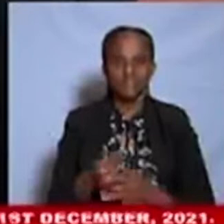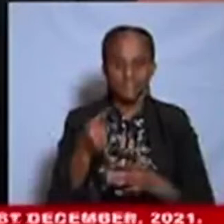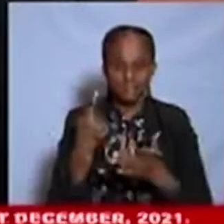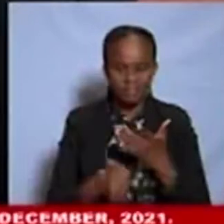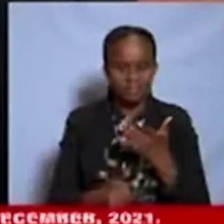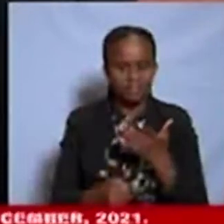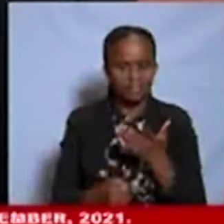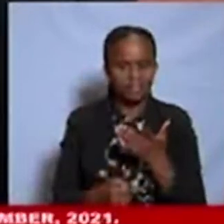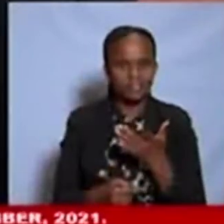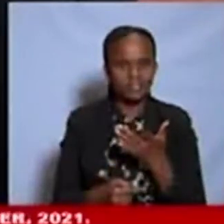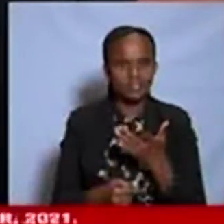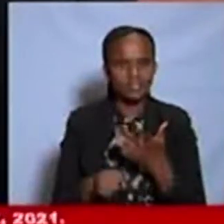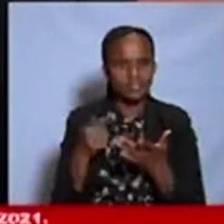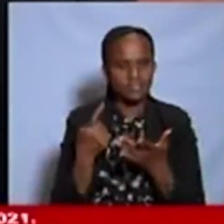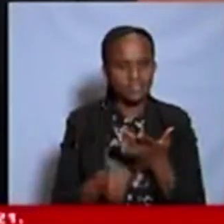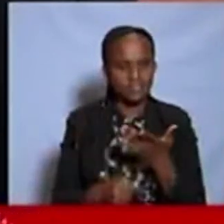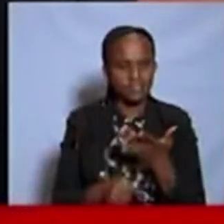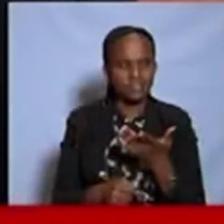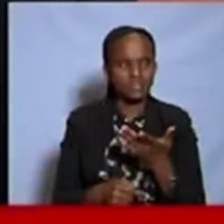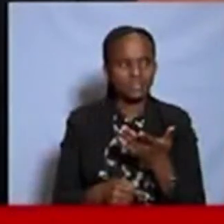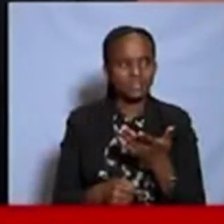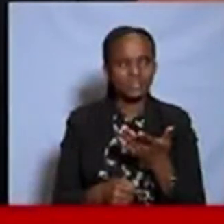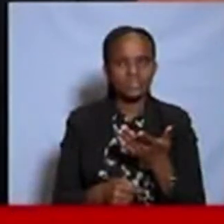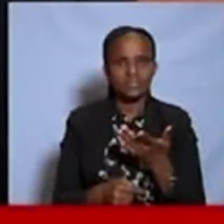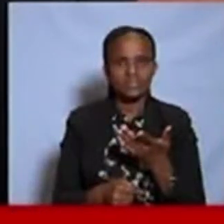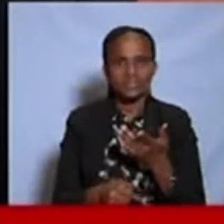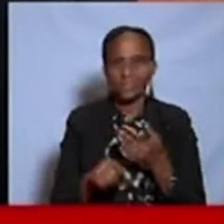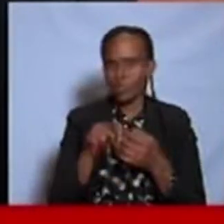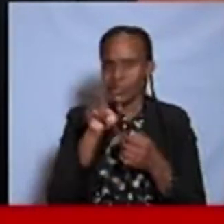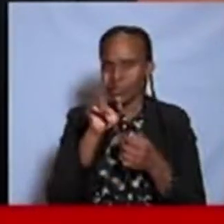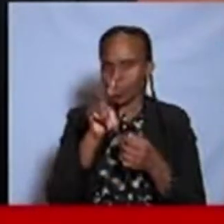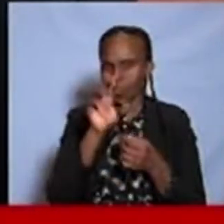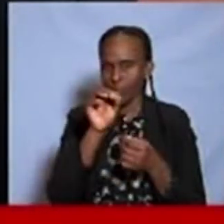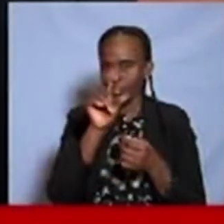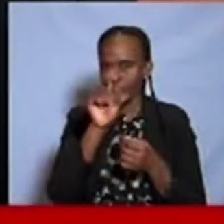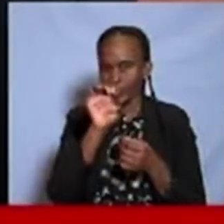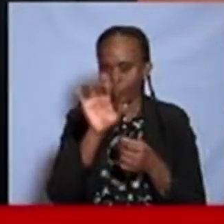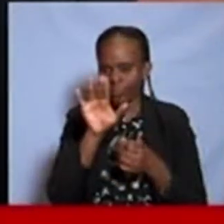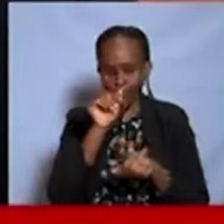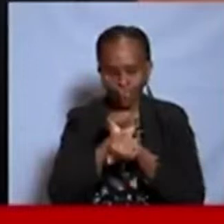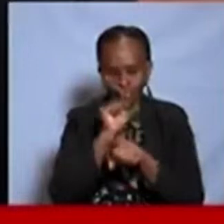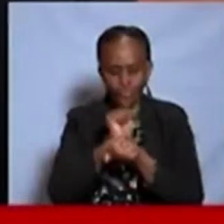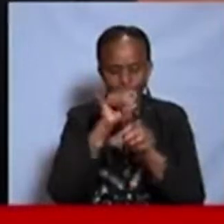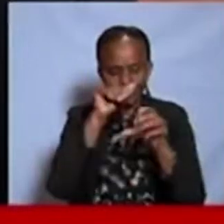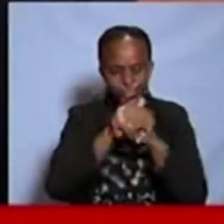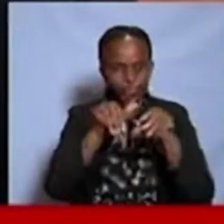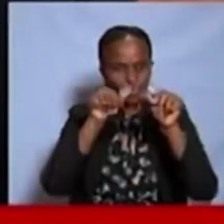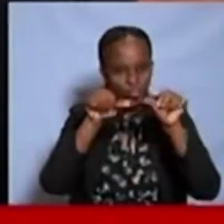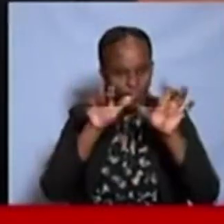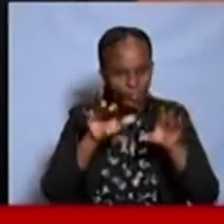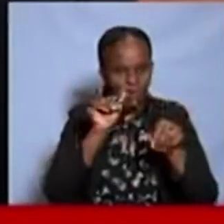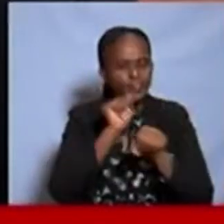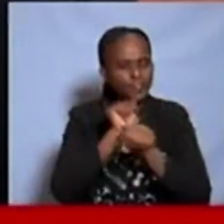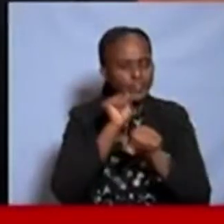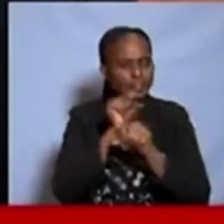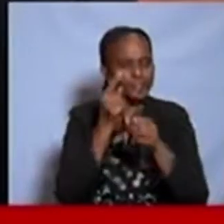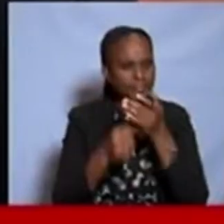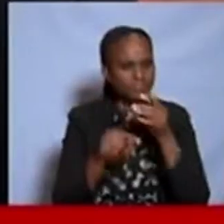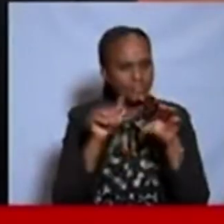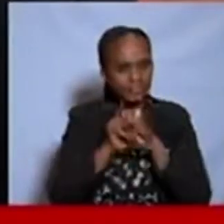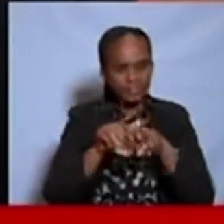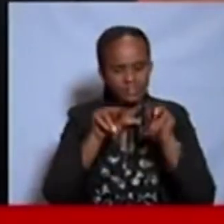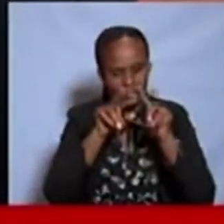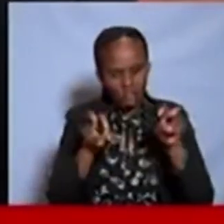role does the internal auditor play in